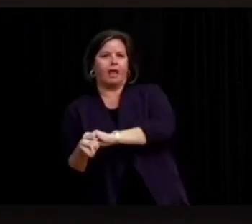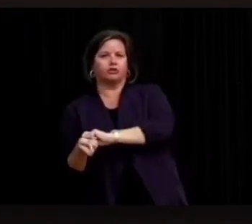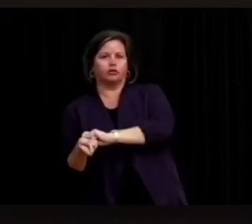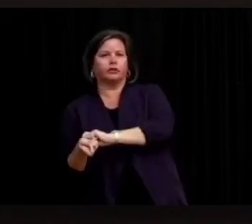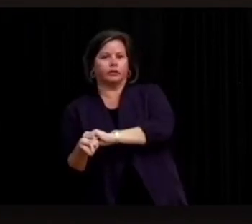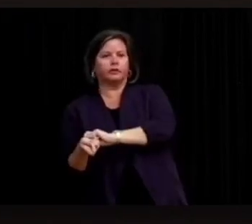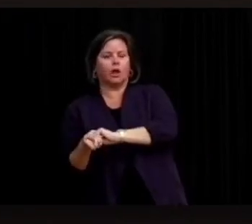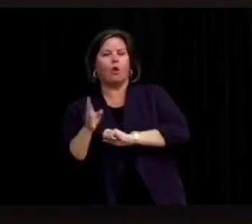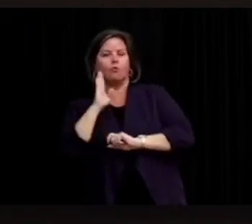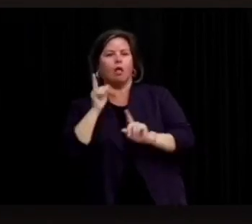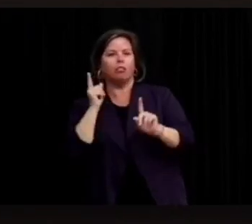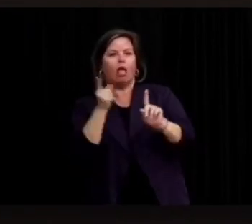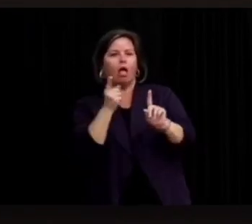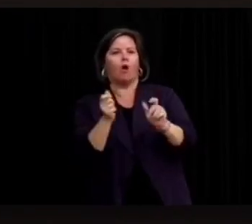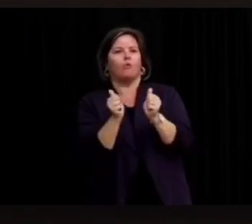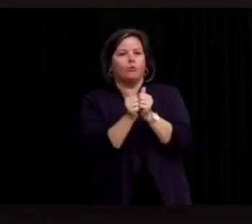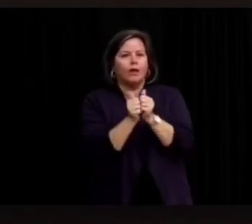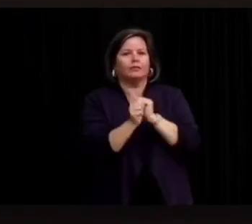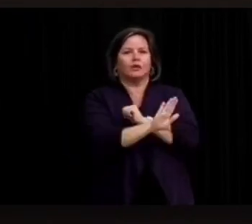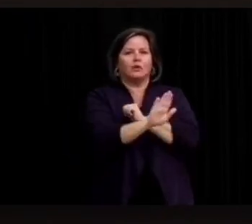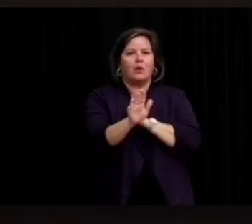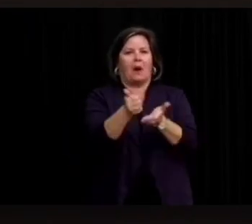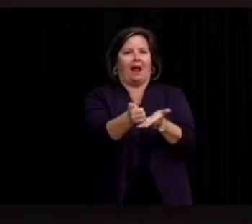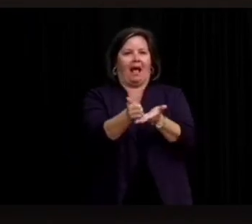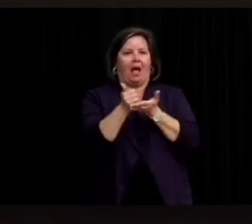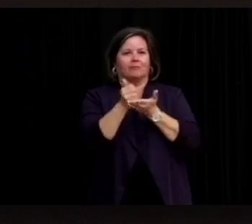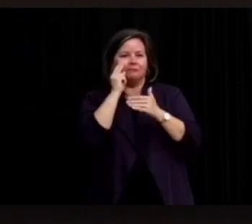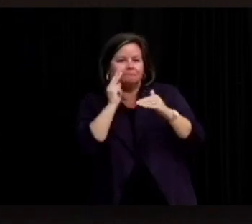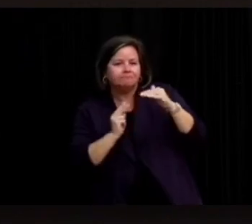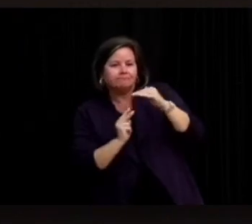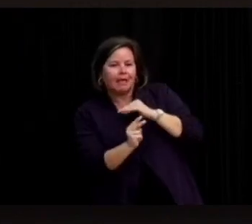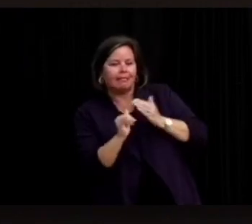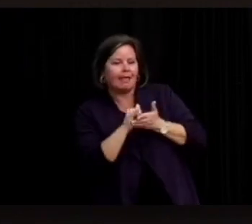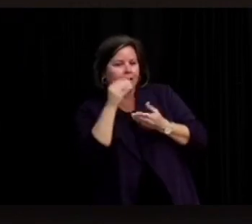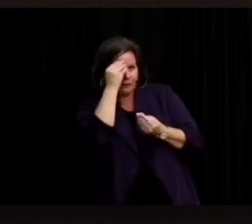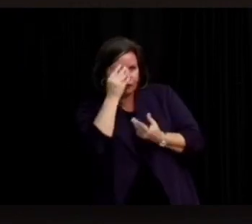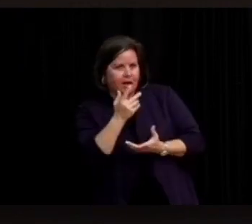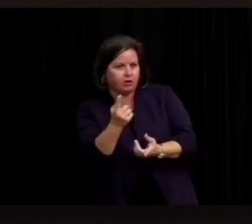with your help. So look forward to that information.